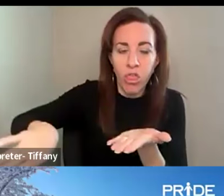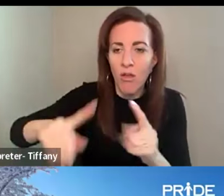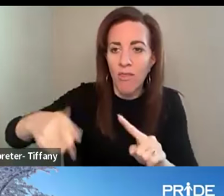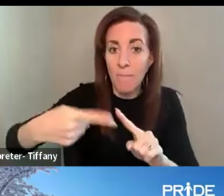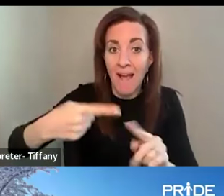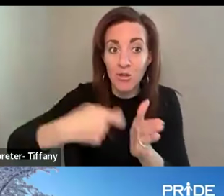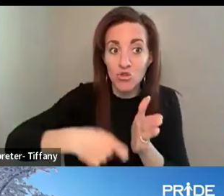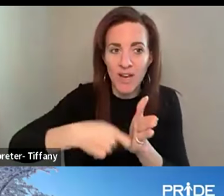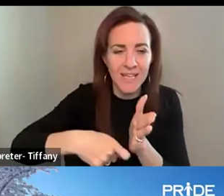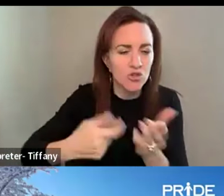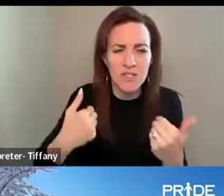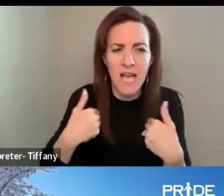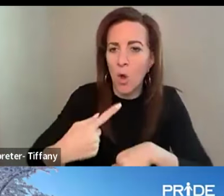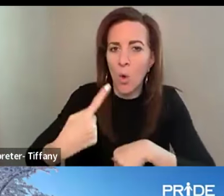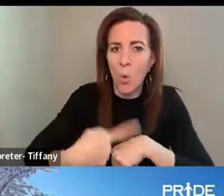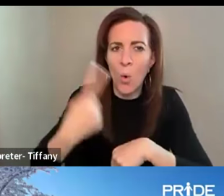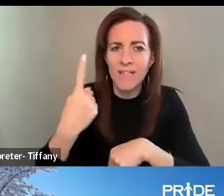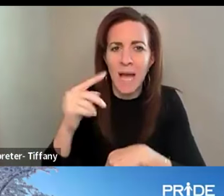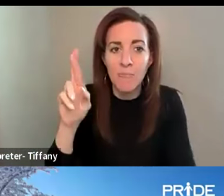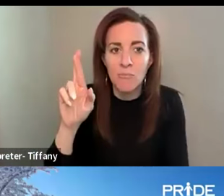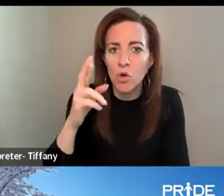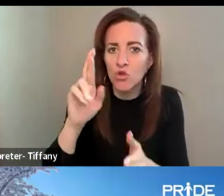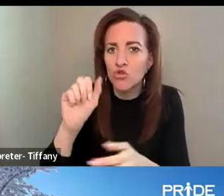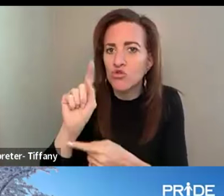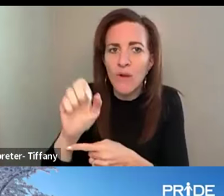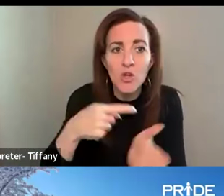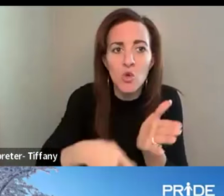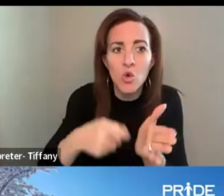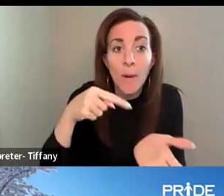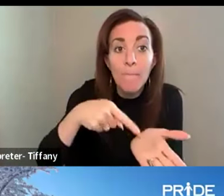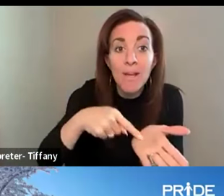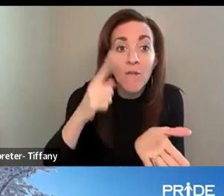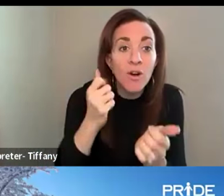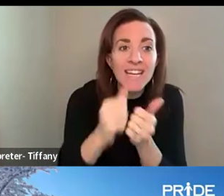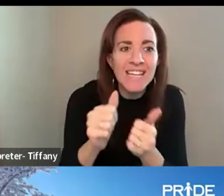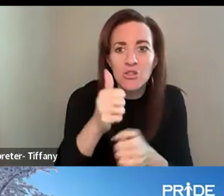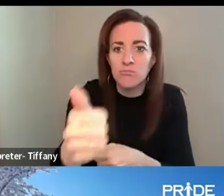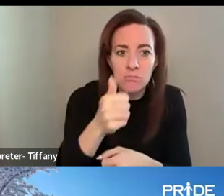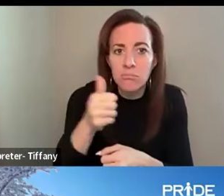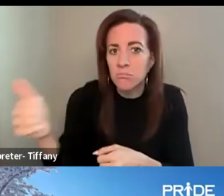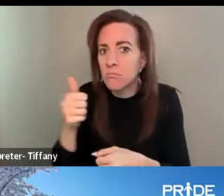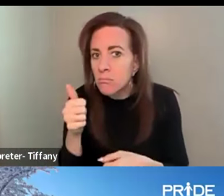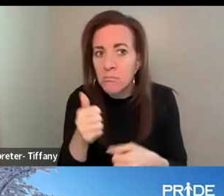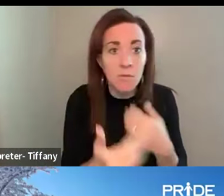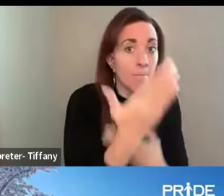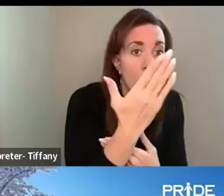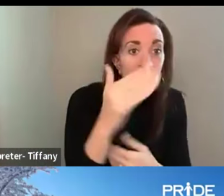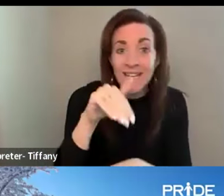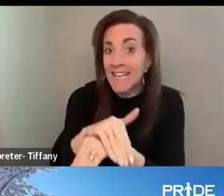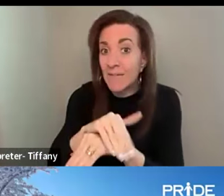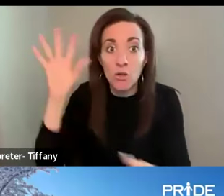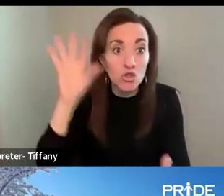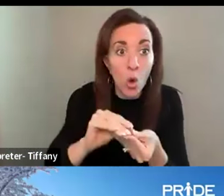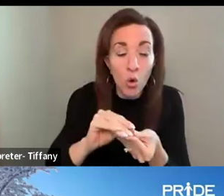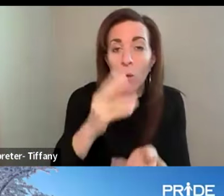with a one-time, with a single rate that you bill for each route, either in the morning and the evening or both, for a vehicle as a lump sum,